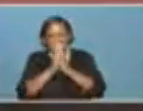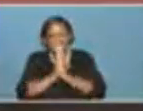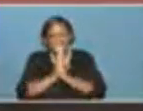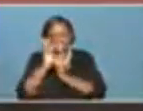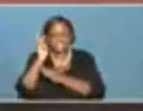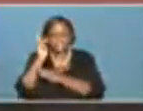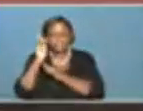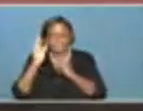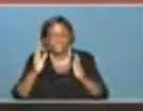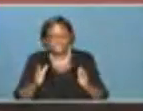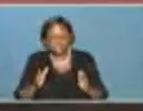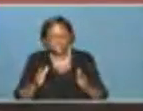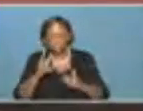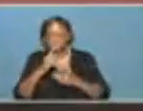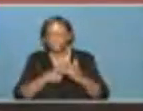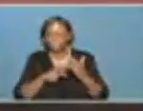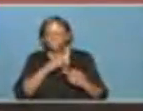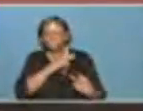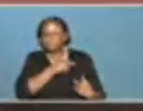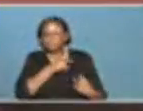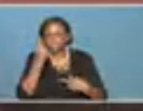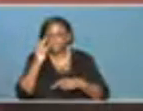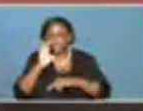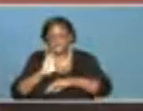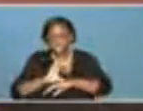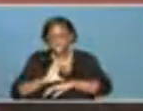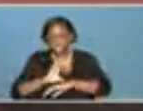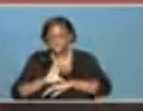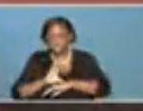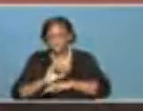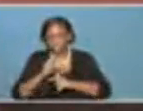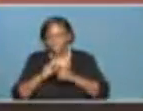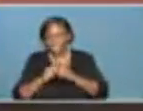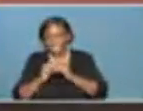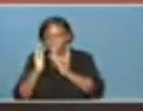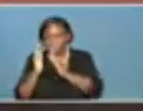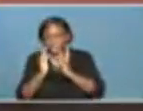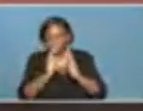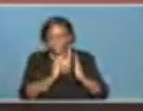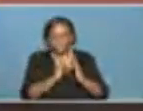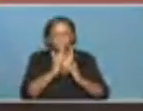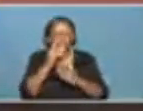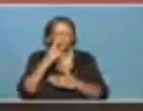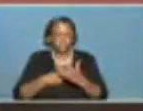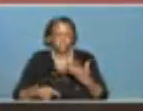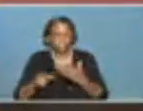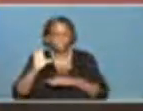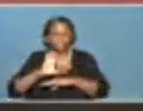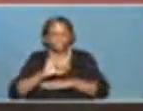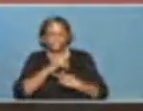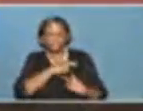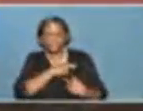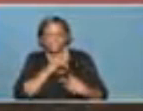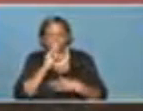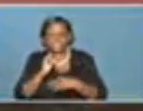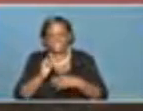what is, in fact, the role of the church. Those panelists giving their varying views of what they think the role of the church is. Again,